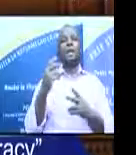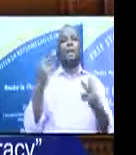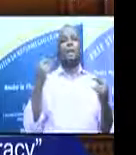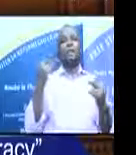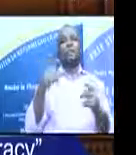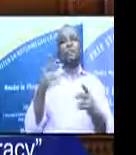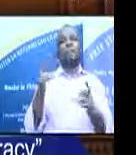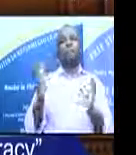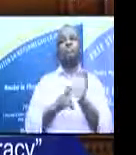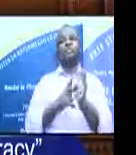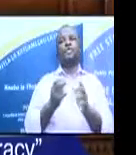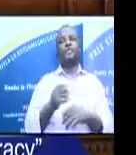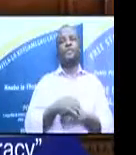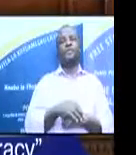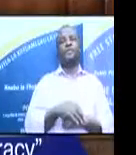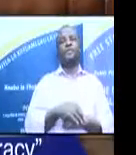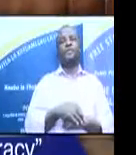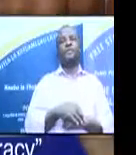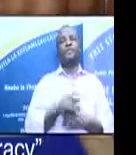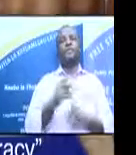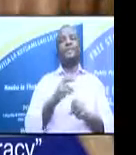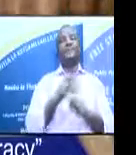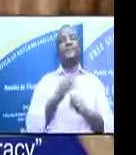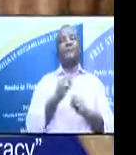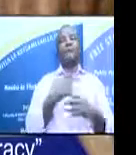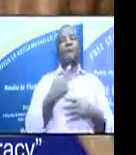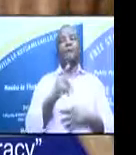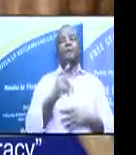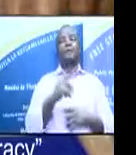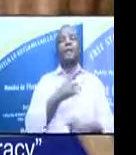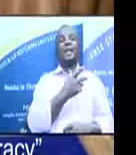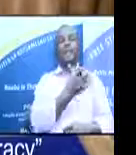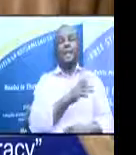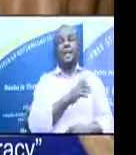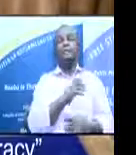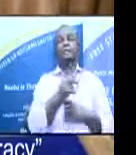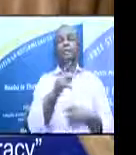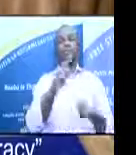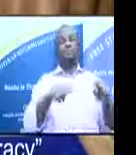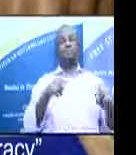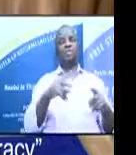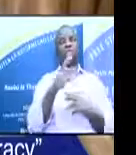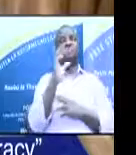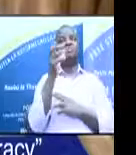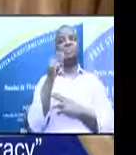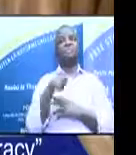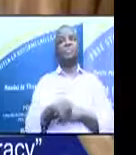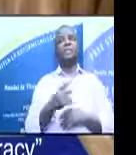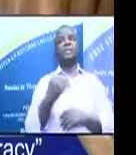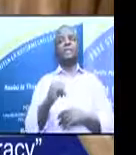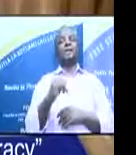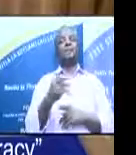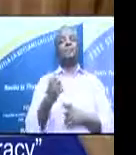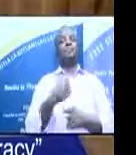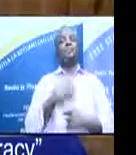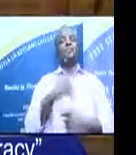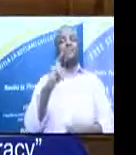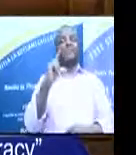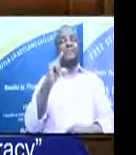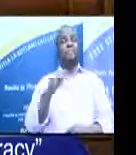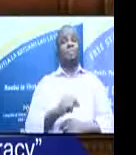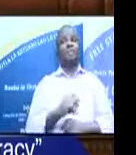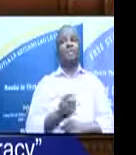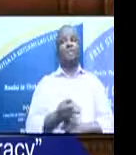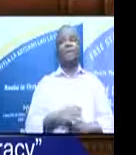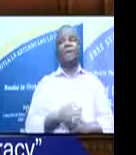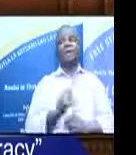approved. But the health facilities in the Free State are still brutally understaffed. And I